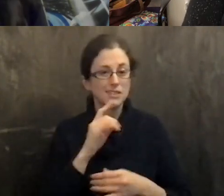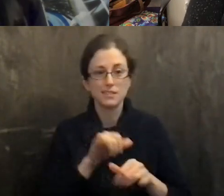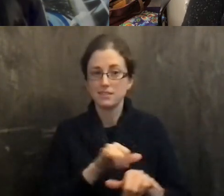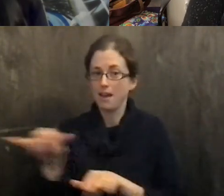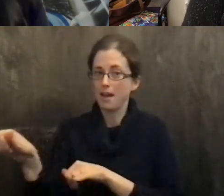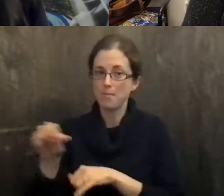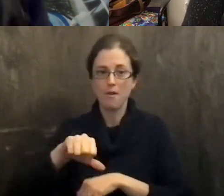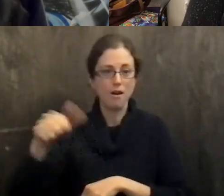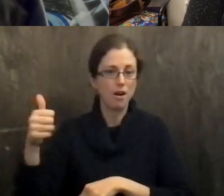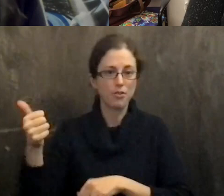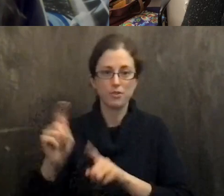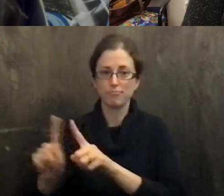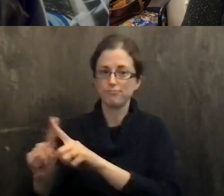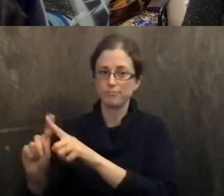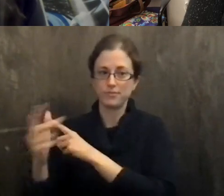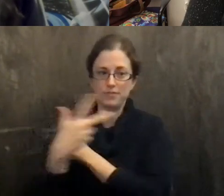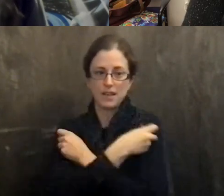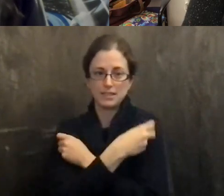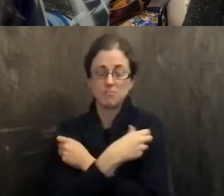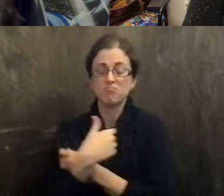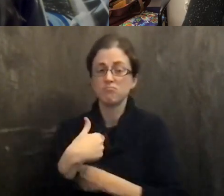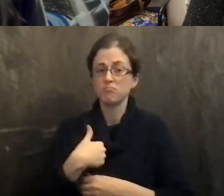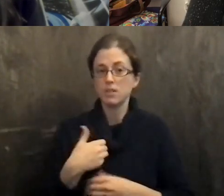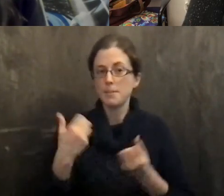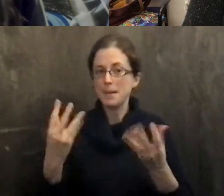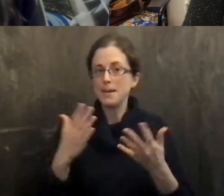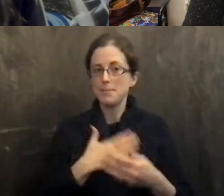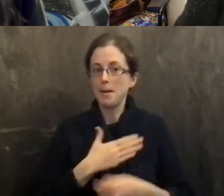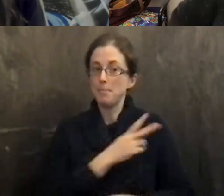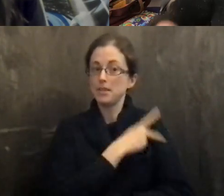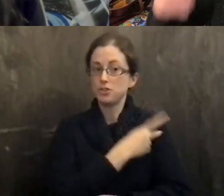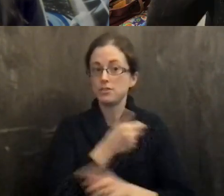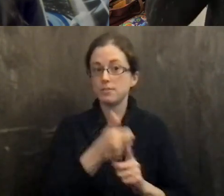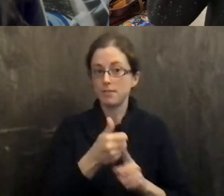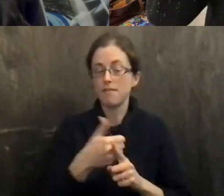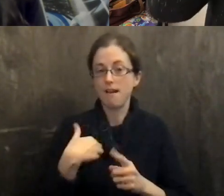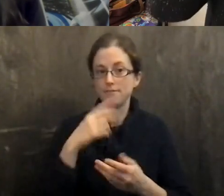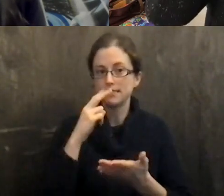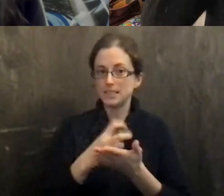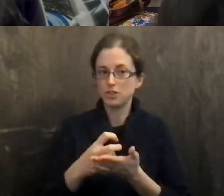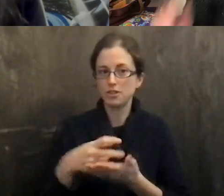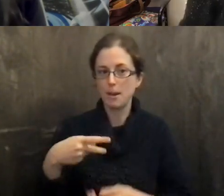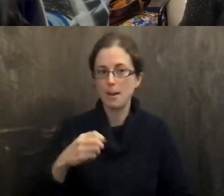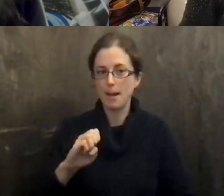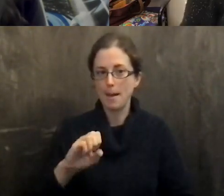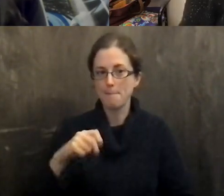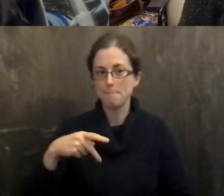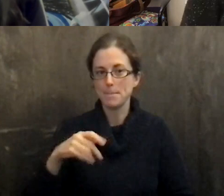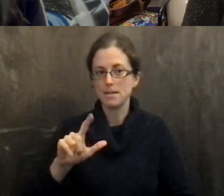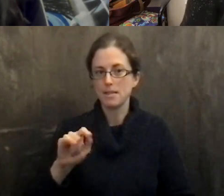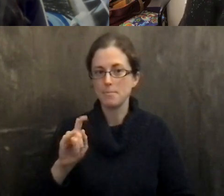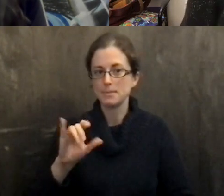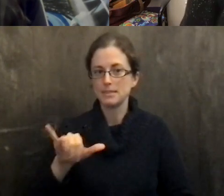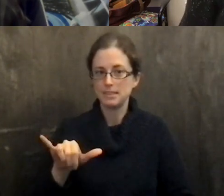have epilepsy, and I take care of a lot of kids with epilepsy who, when they are sick or they have a